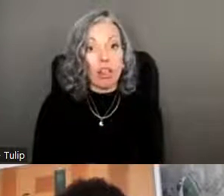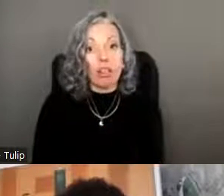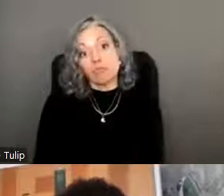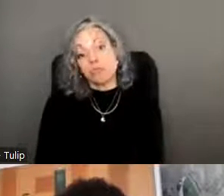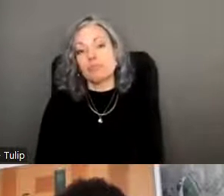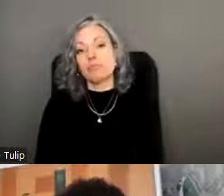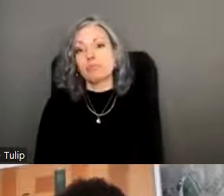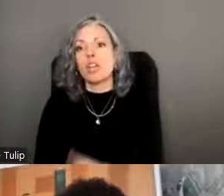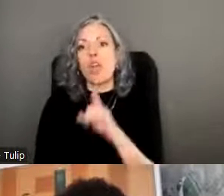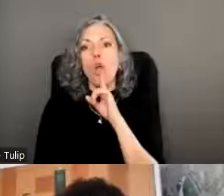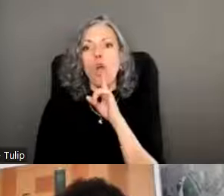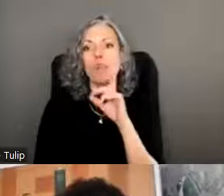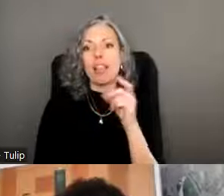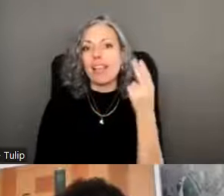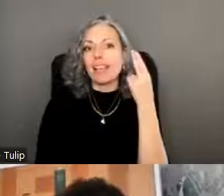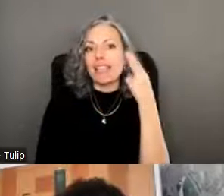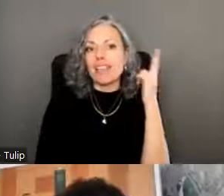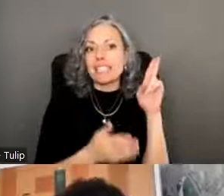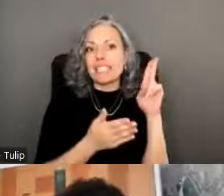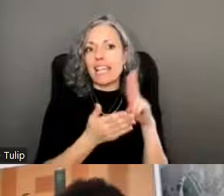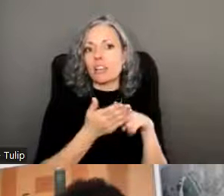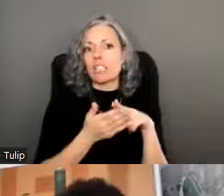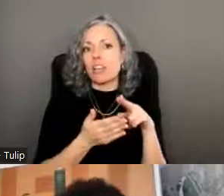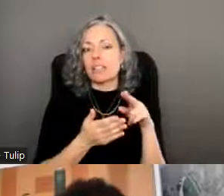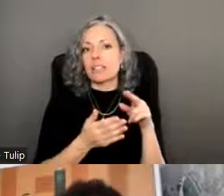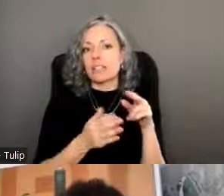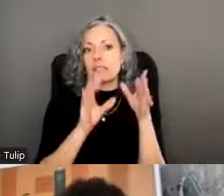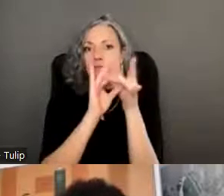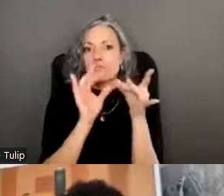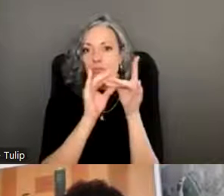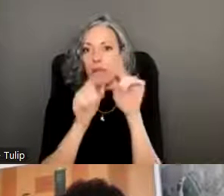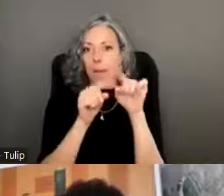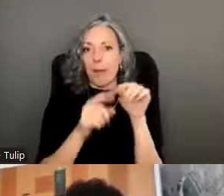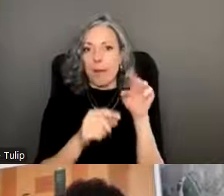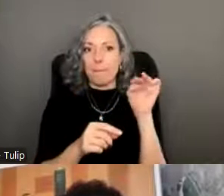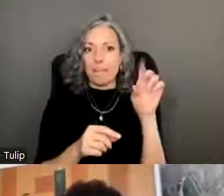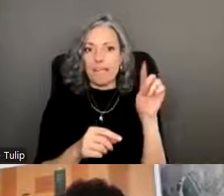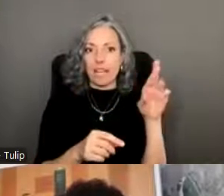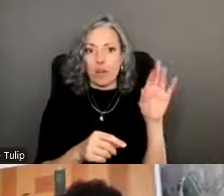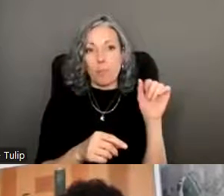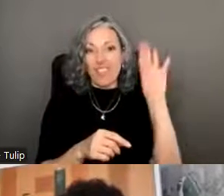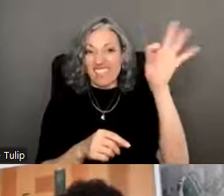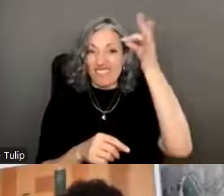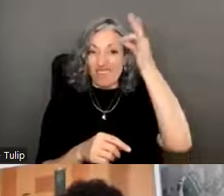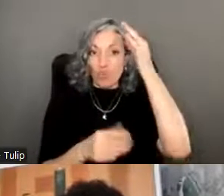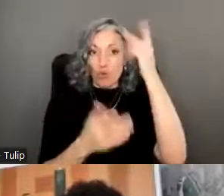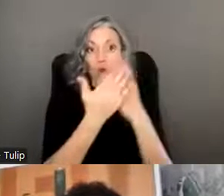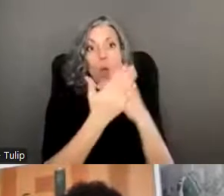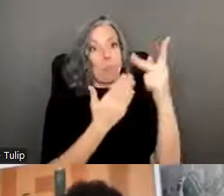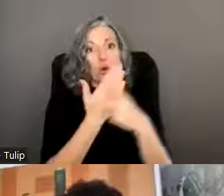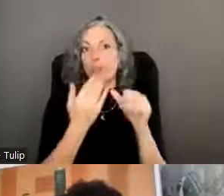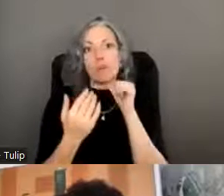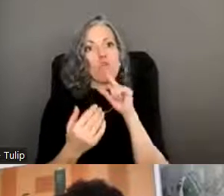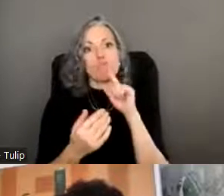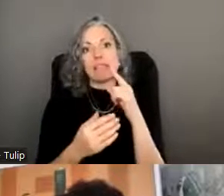I really like the Secretary's comment about Medicare. I mean, he is spot on, but that is a federal program, which is why we don't talk about it as much